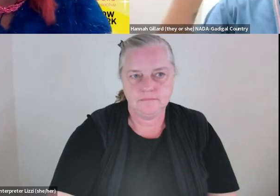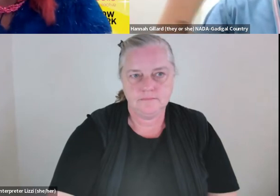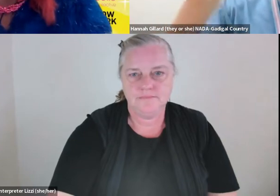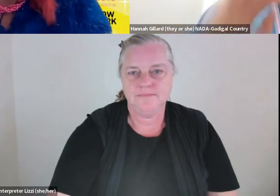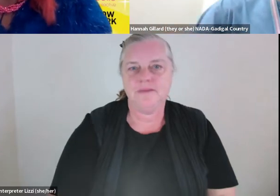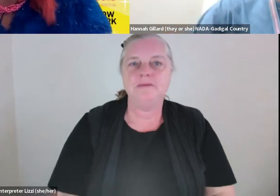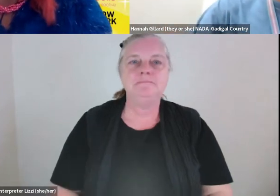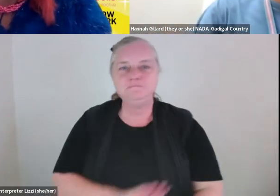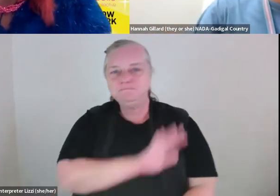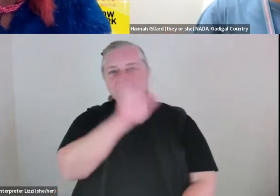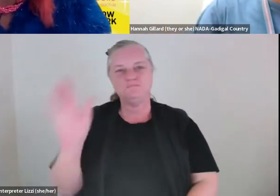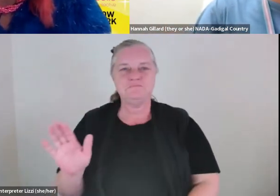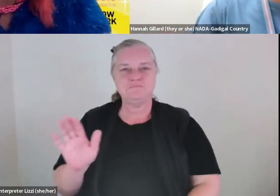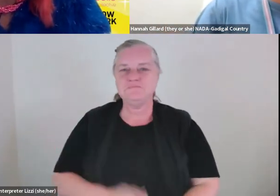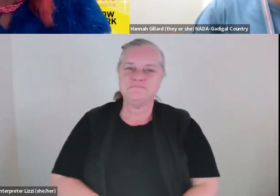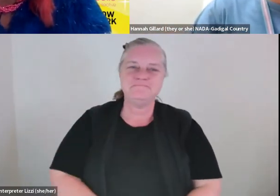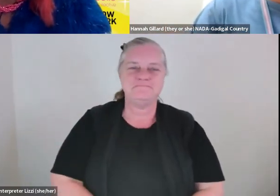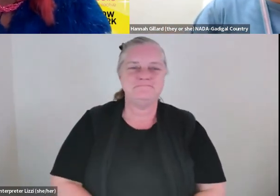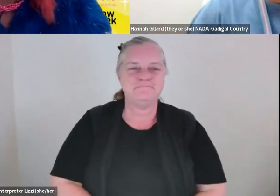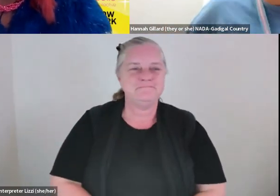Hello again, everyone.